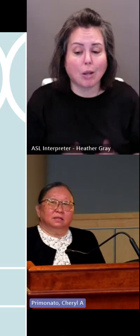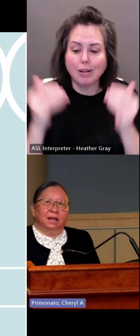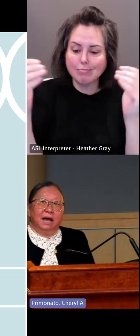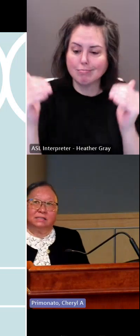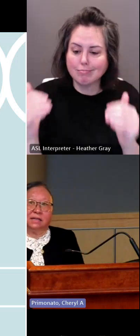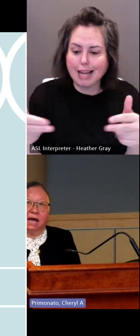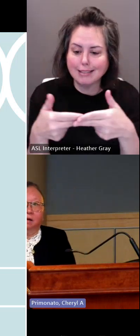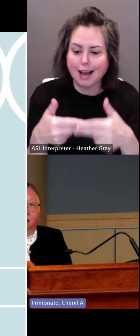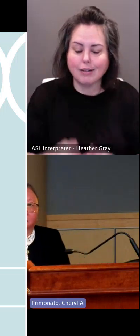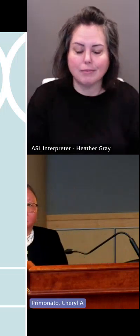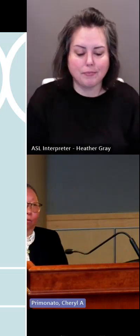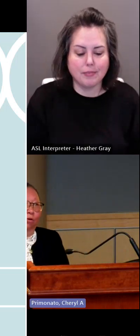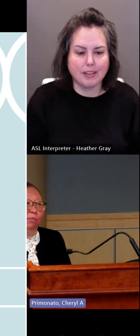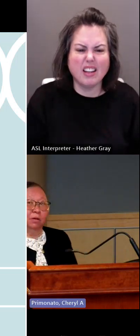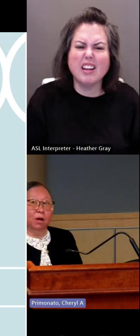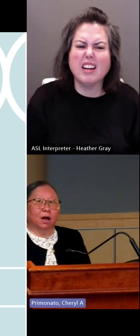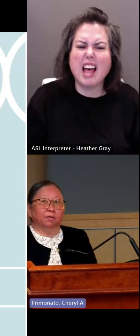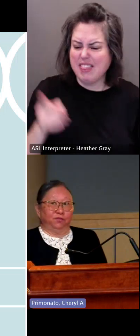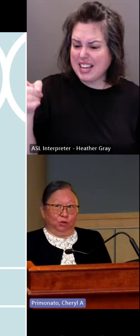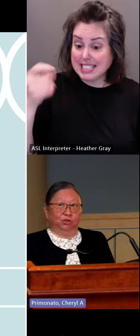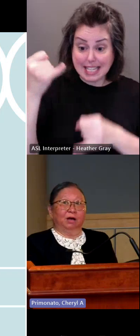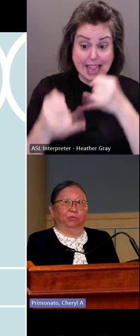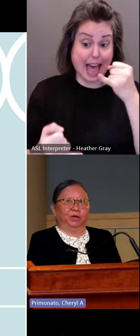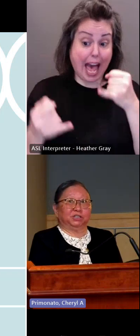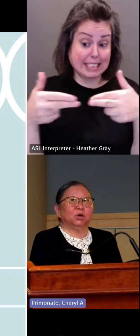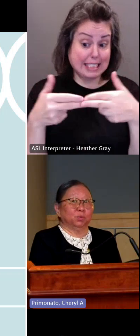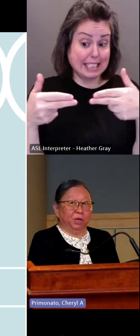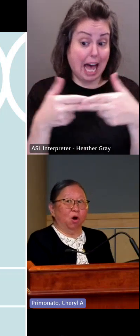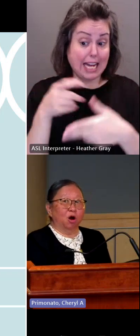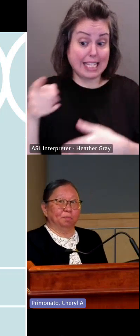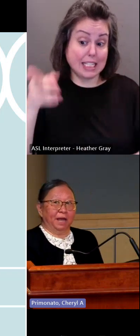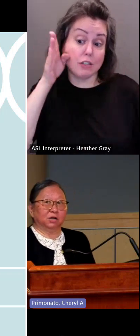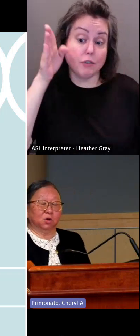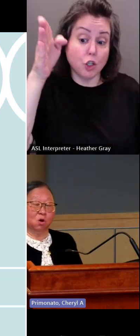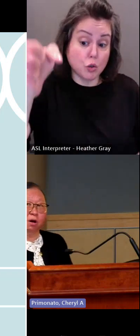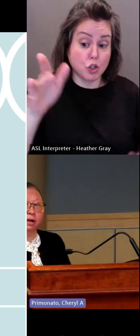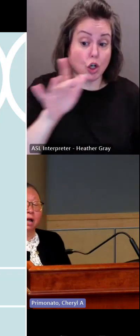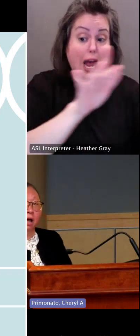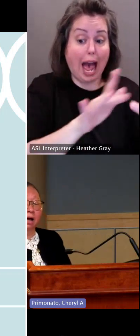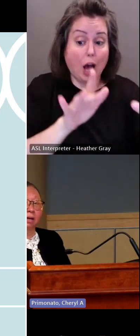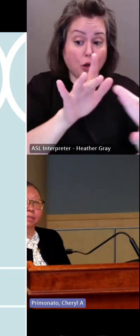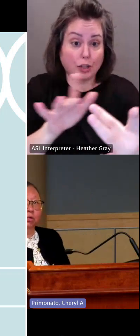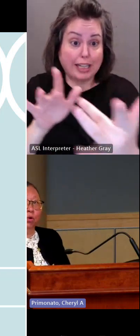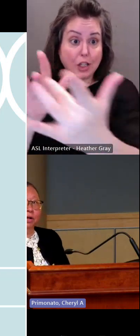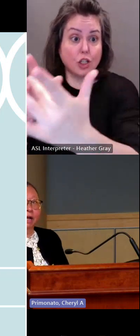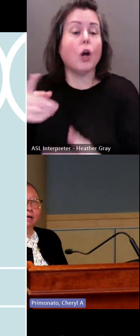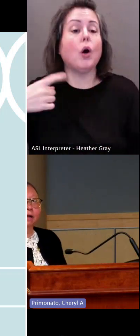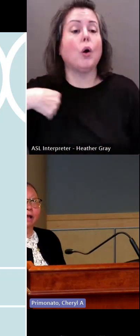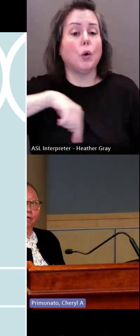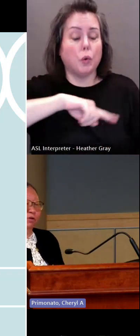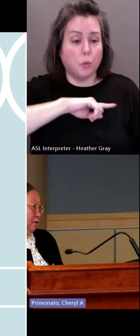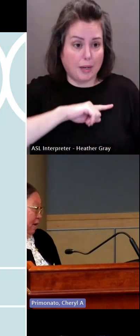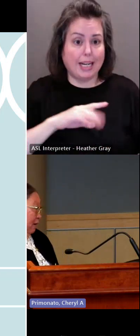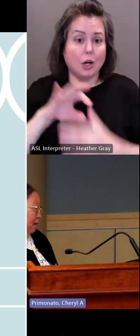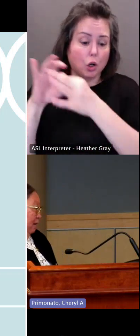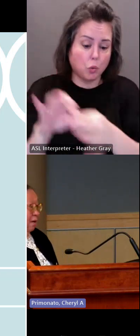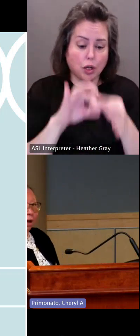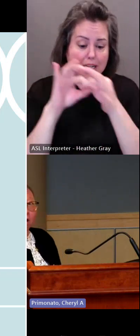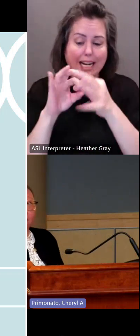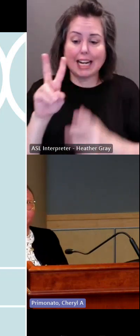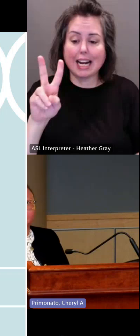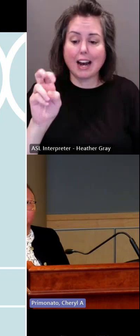And then the last slide is our future outreach. We are planning on coordinating a vendor